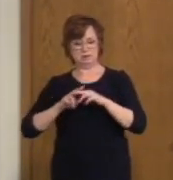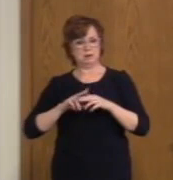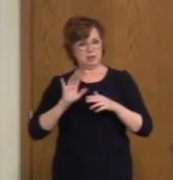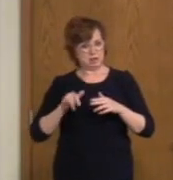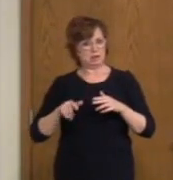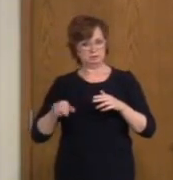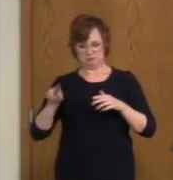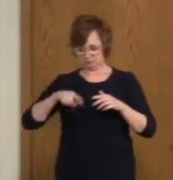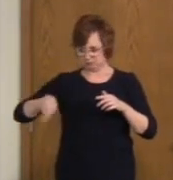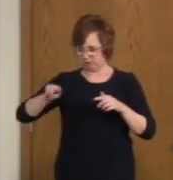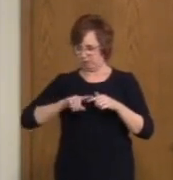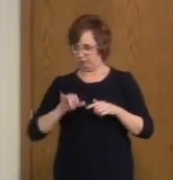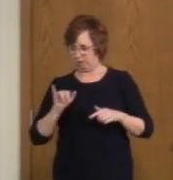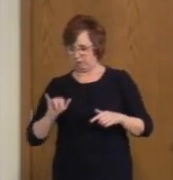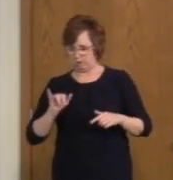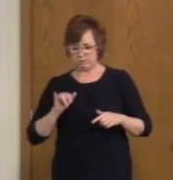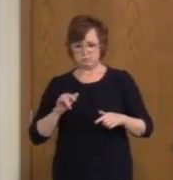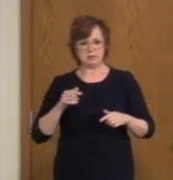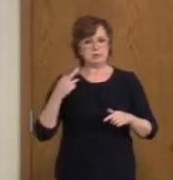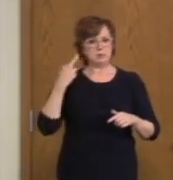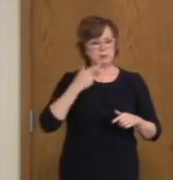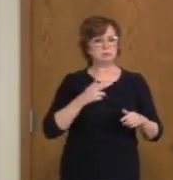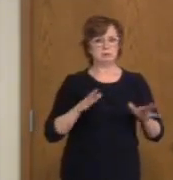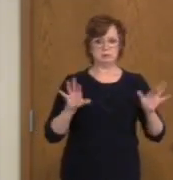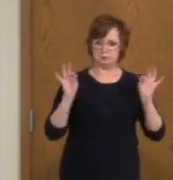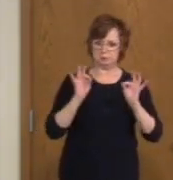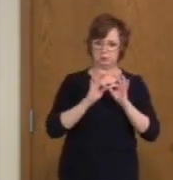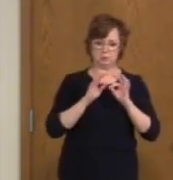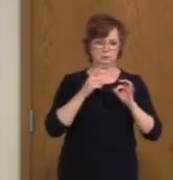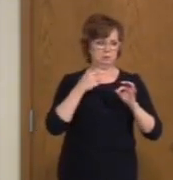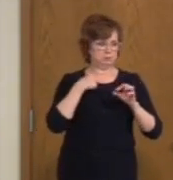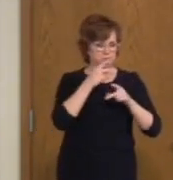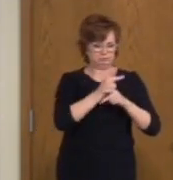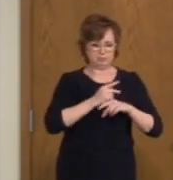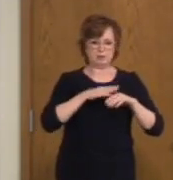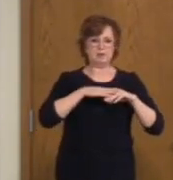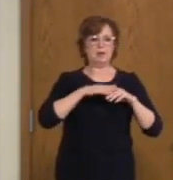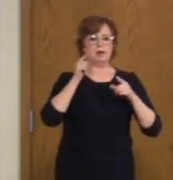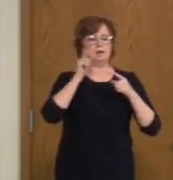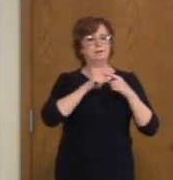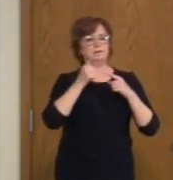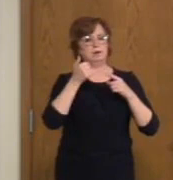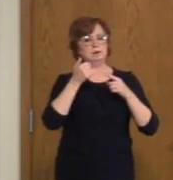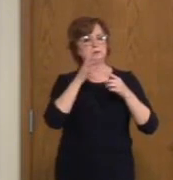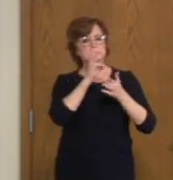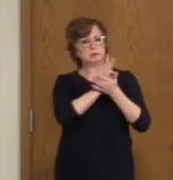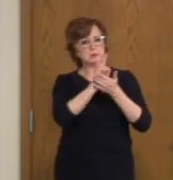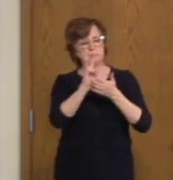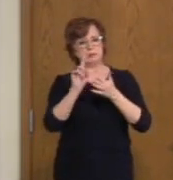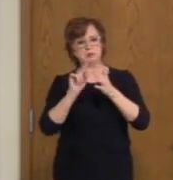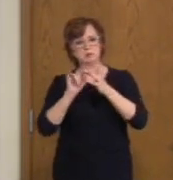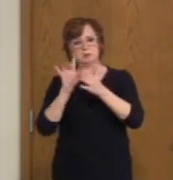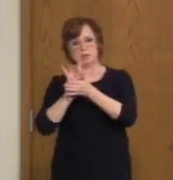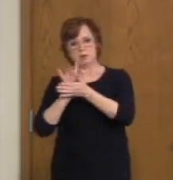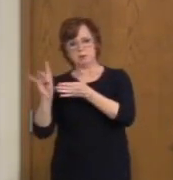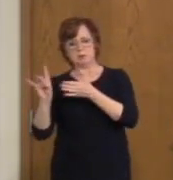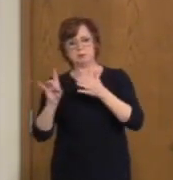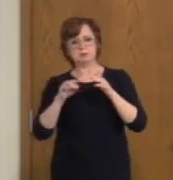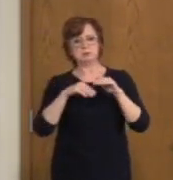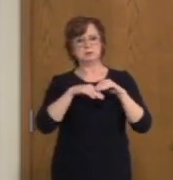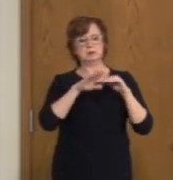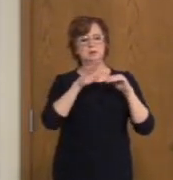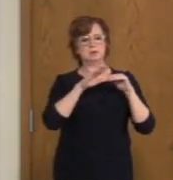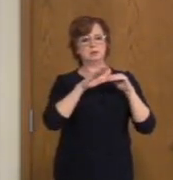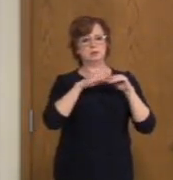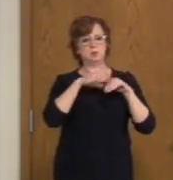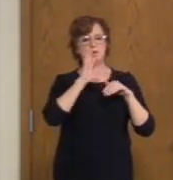weeks at least, and to get the opportunity for 50 and older, those younger with underlying risk factors, to be immunized.